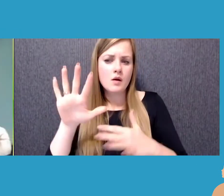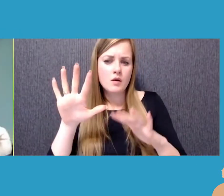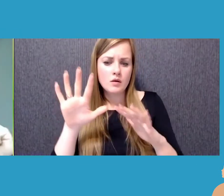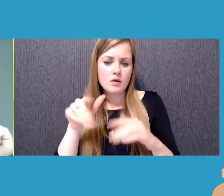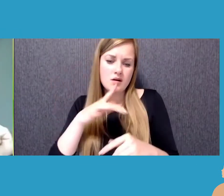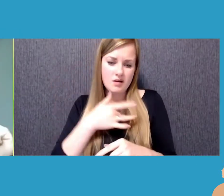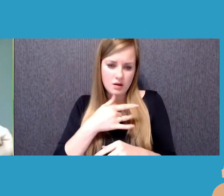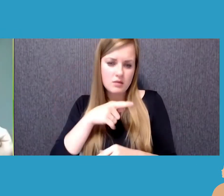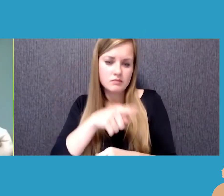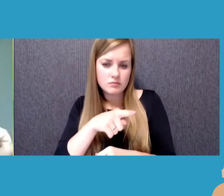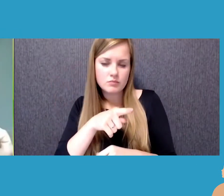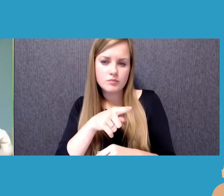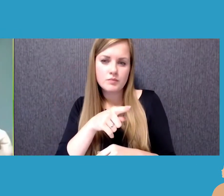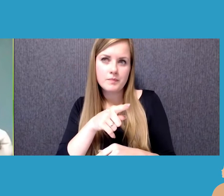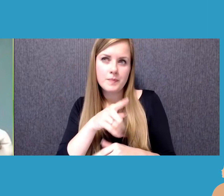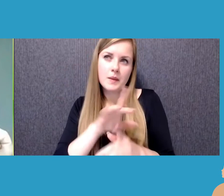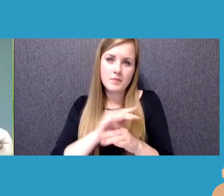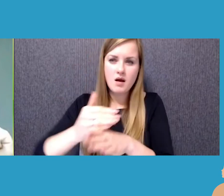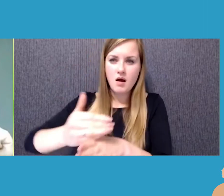stemming from the European Convention and others.